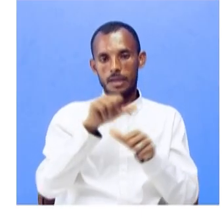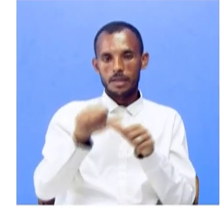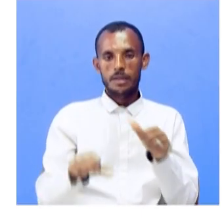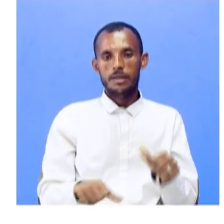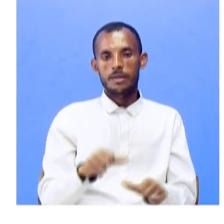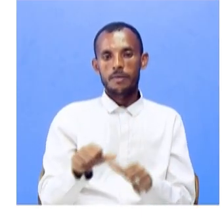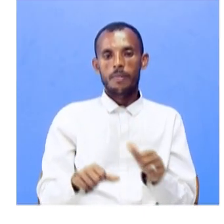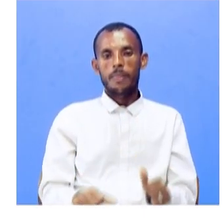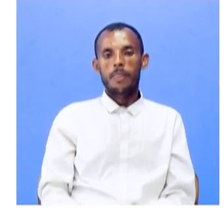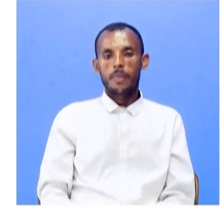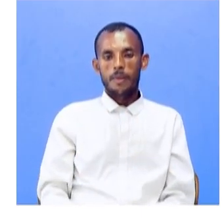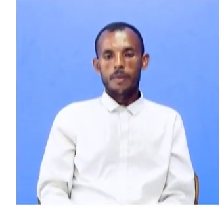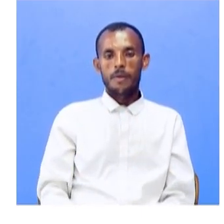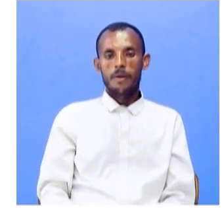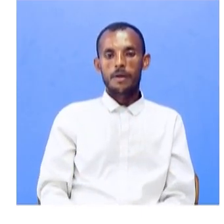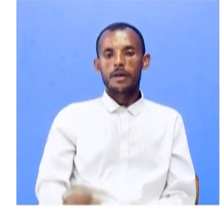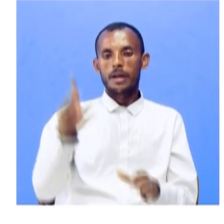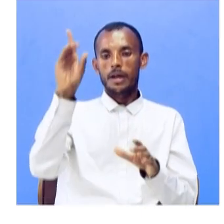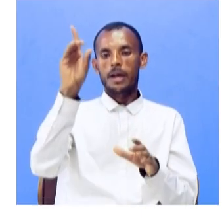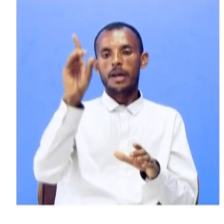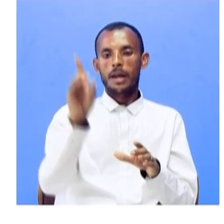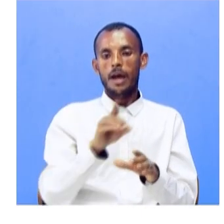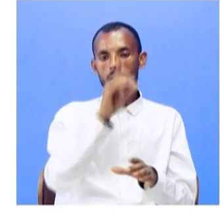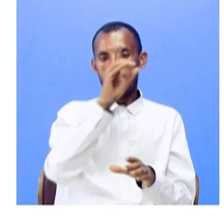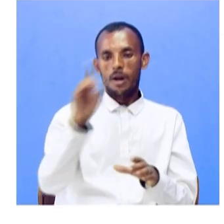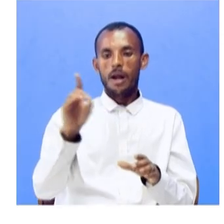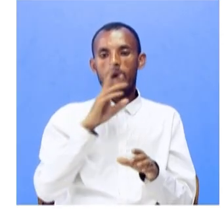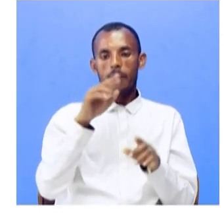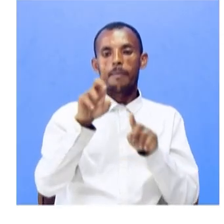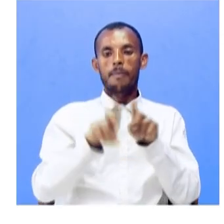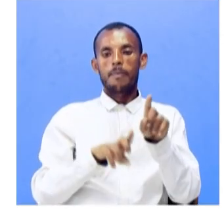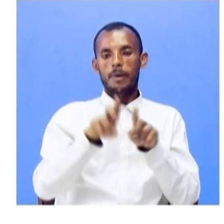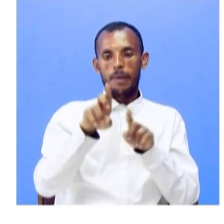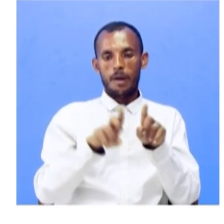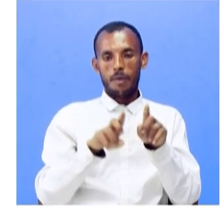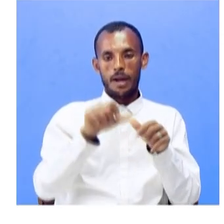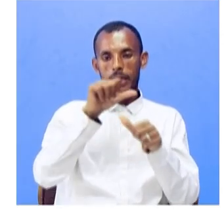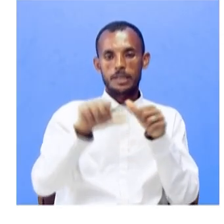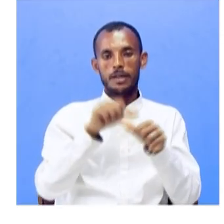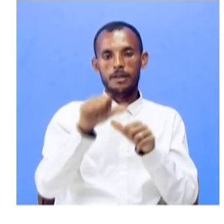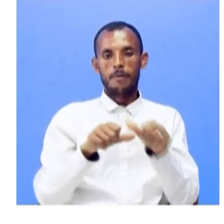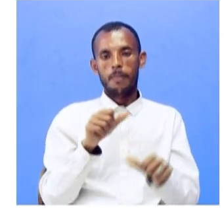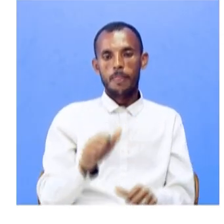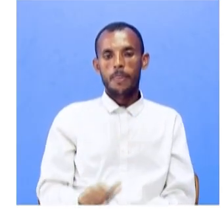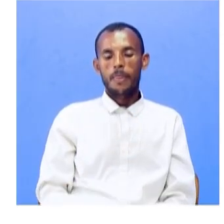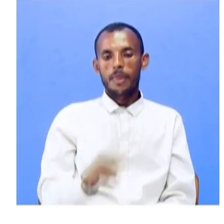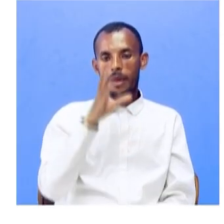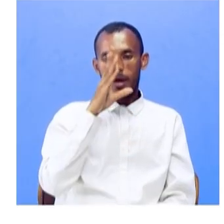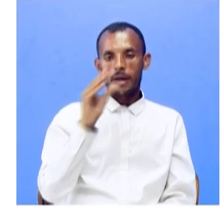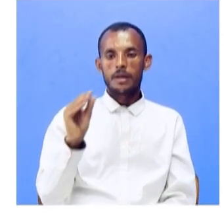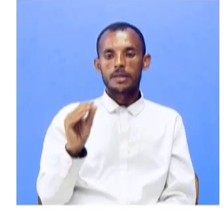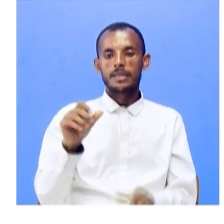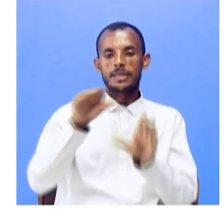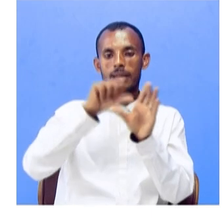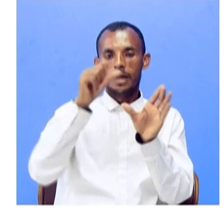the diagonals are perpendicular to each other in the case of a square. And the